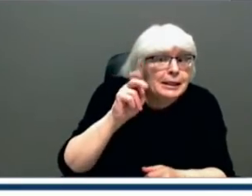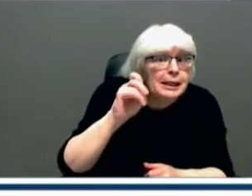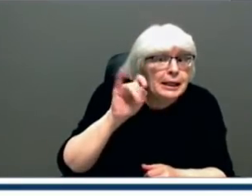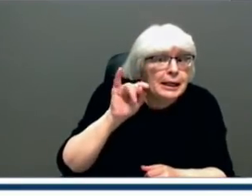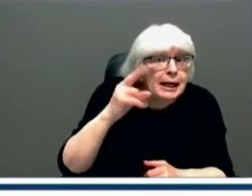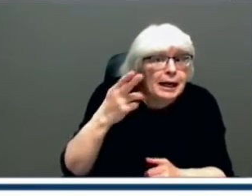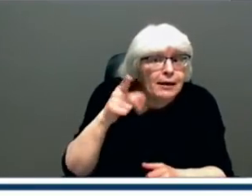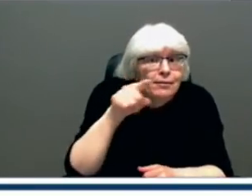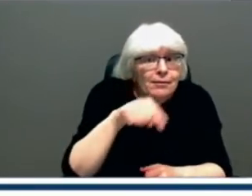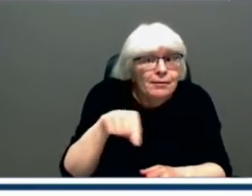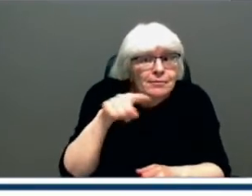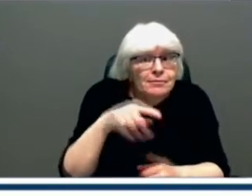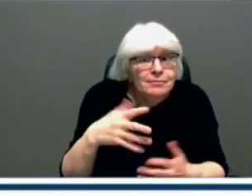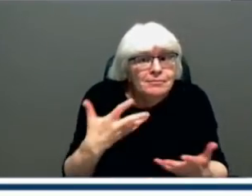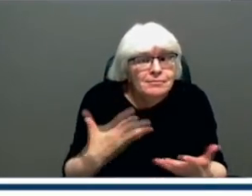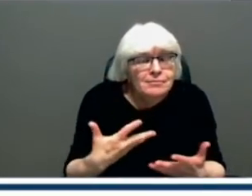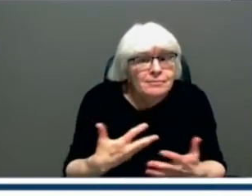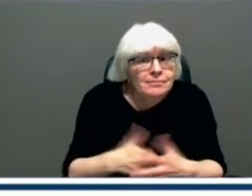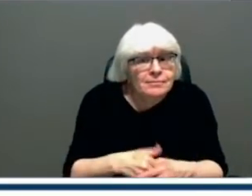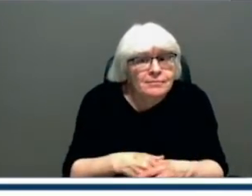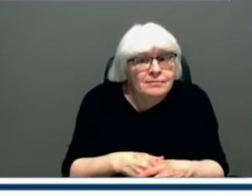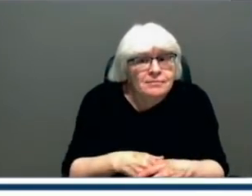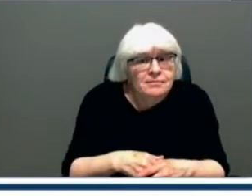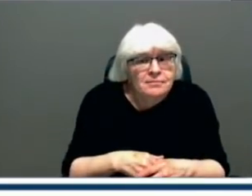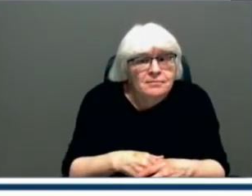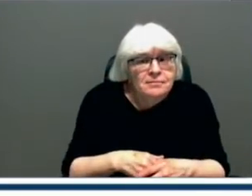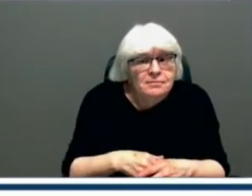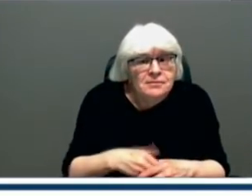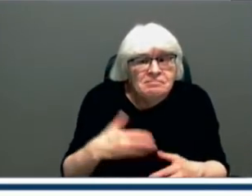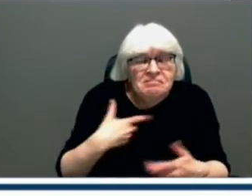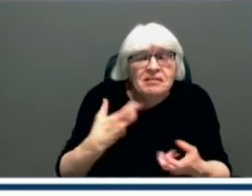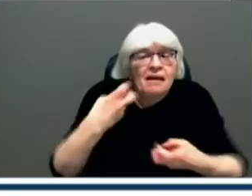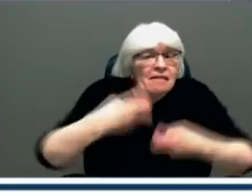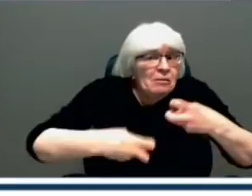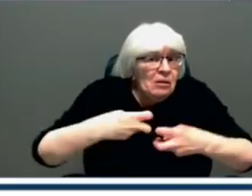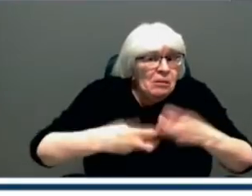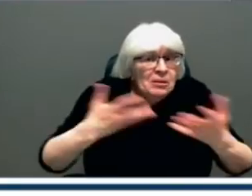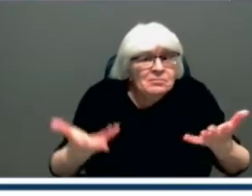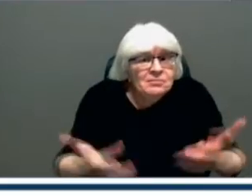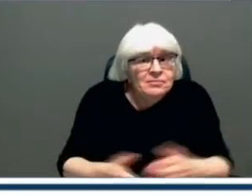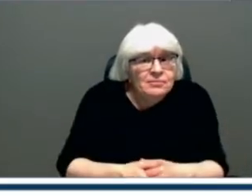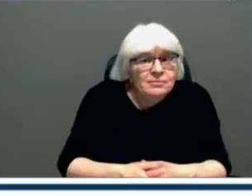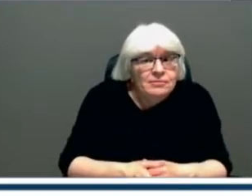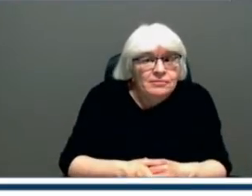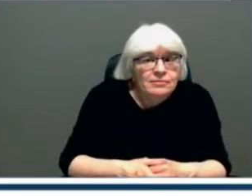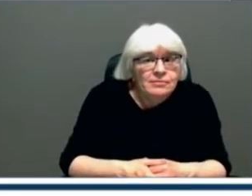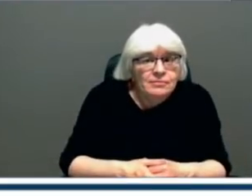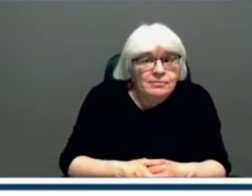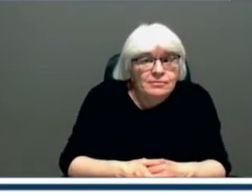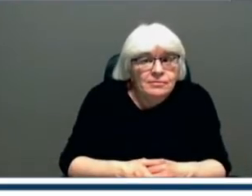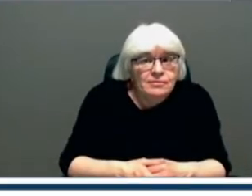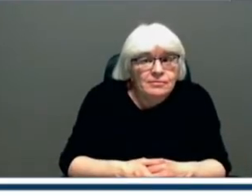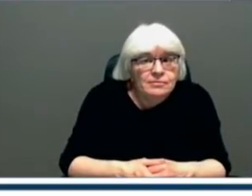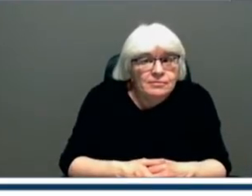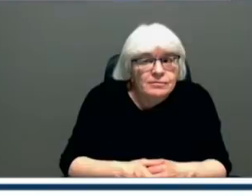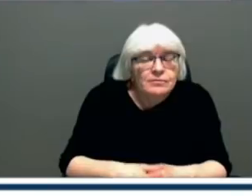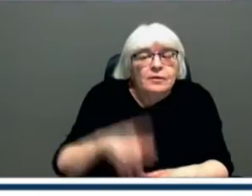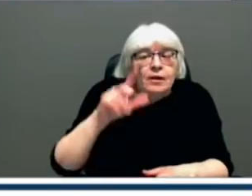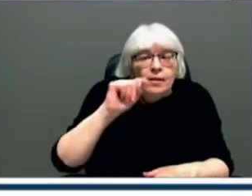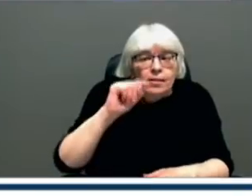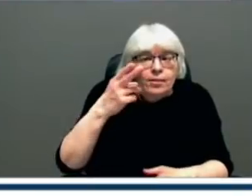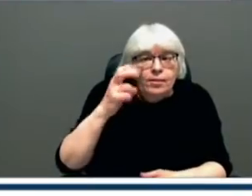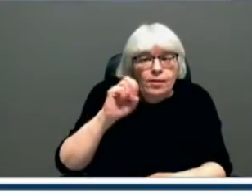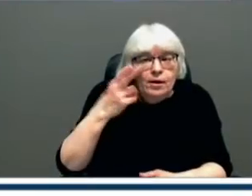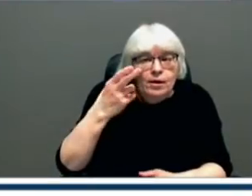Sounds like Keith is having some issues. We'll move along to John McPhee with the Herald. Go ahead, John. Thank you. Can you hear me